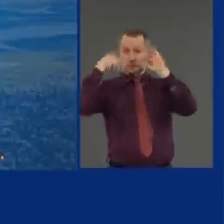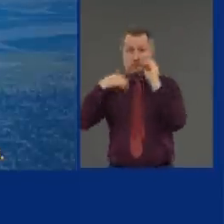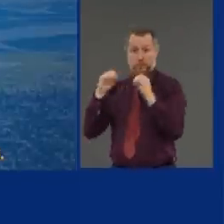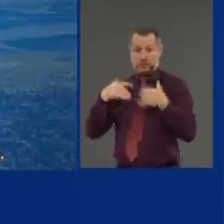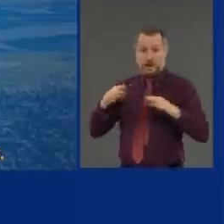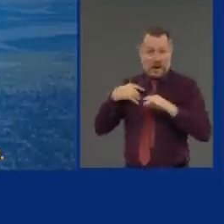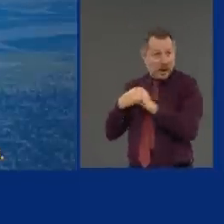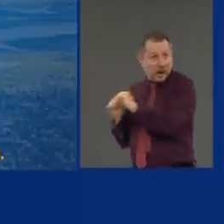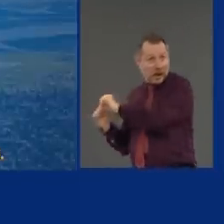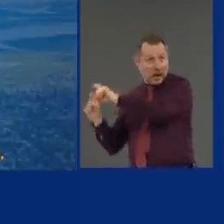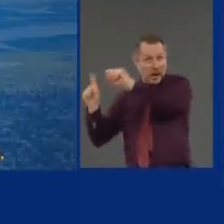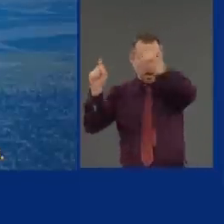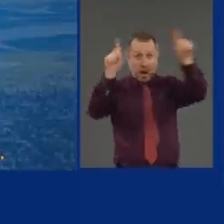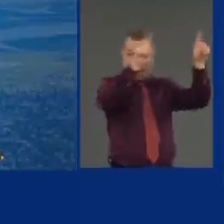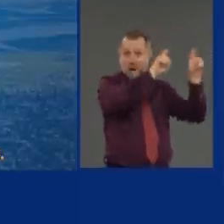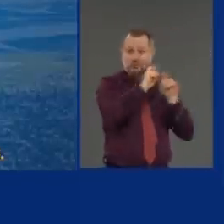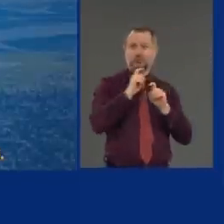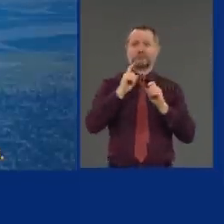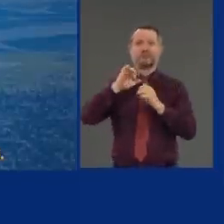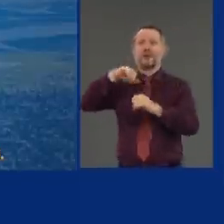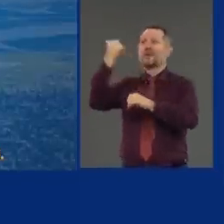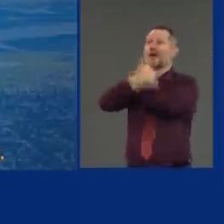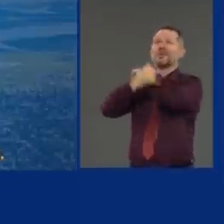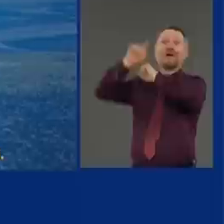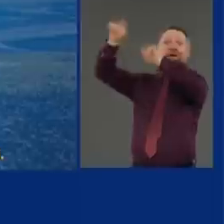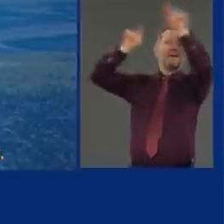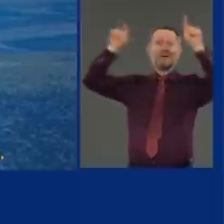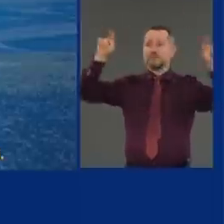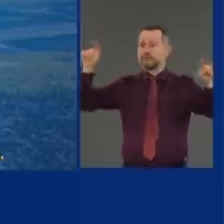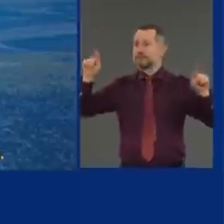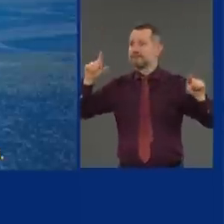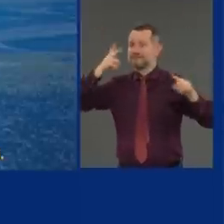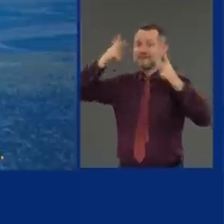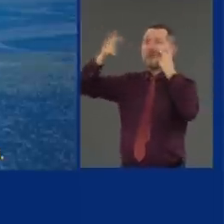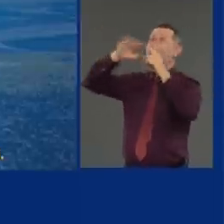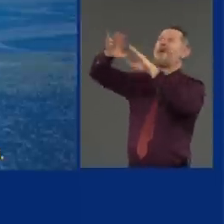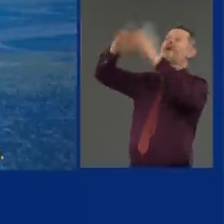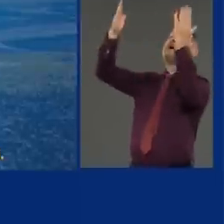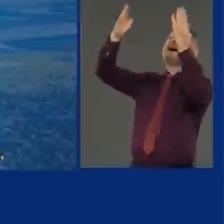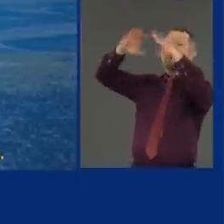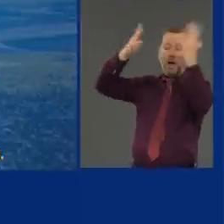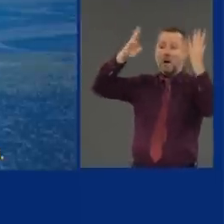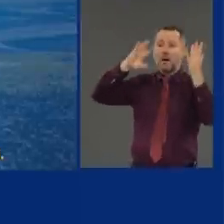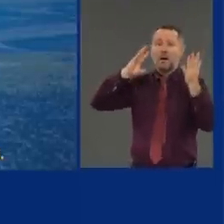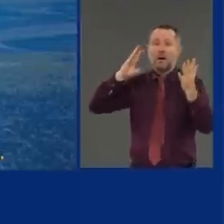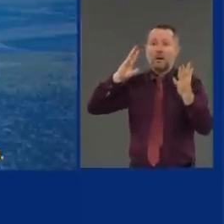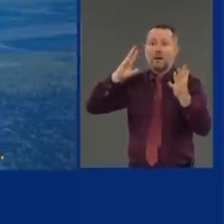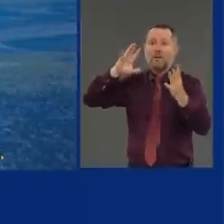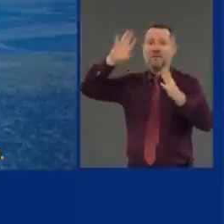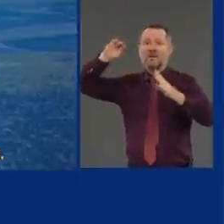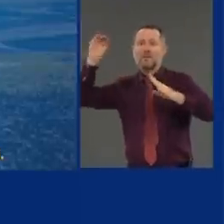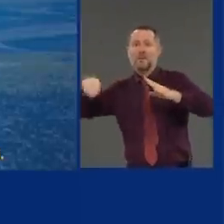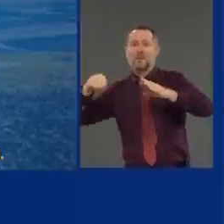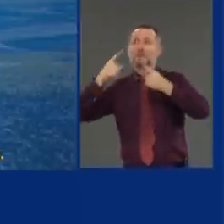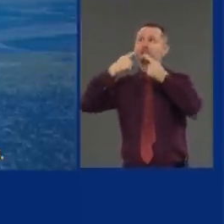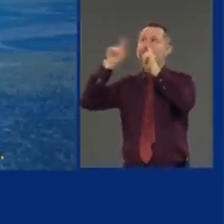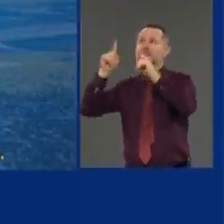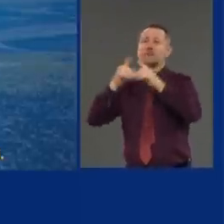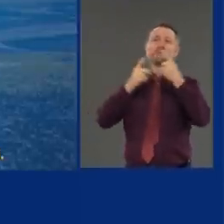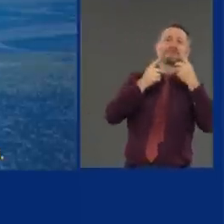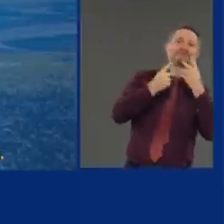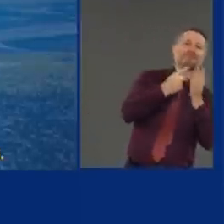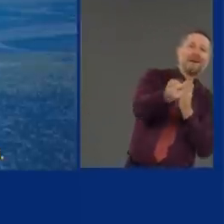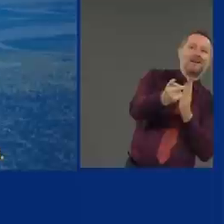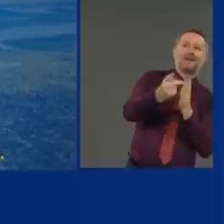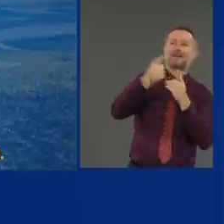countries around the world, they're very mixed results. So this really is going down a path that no